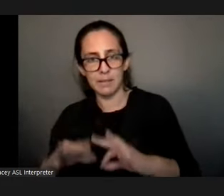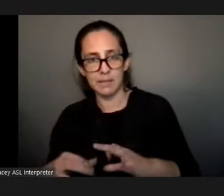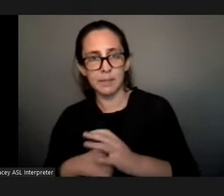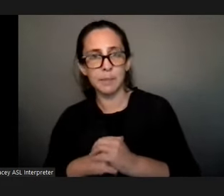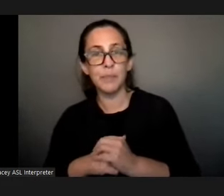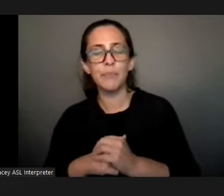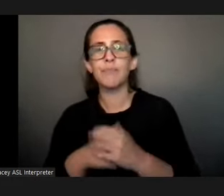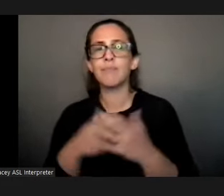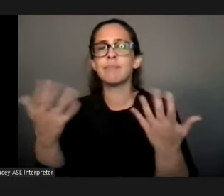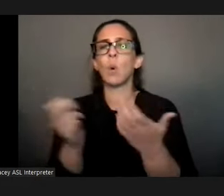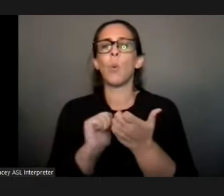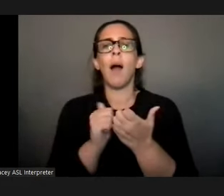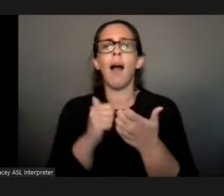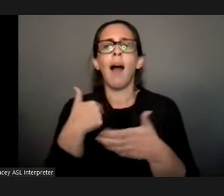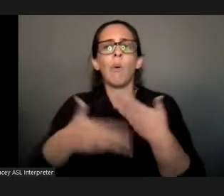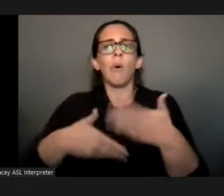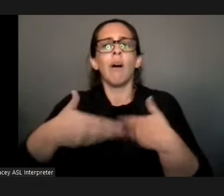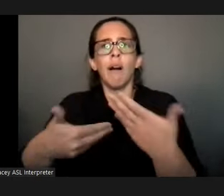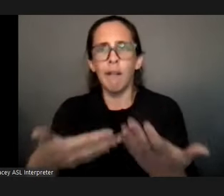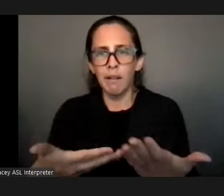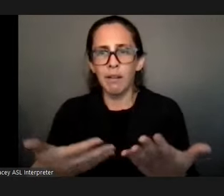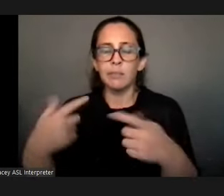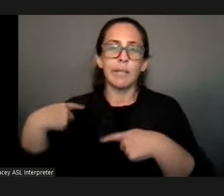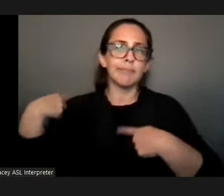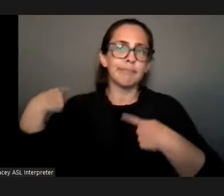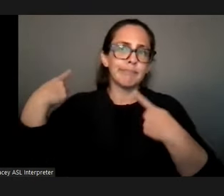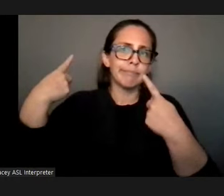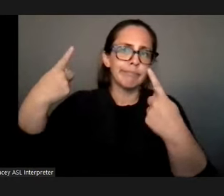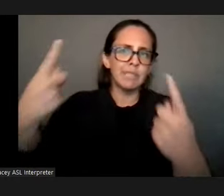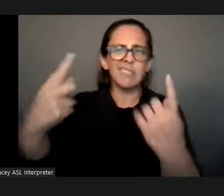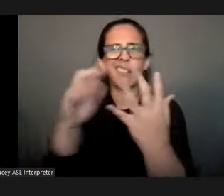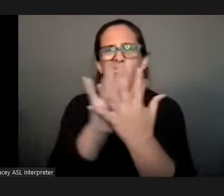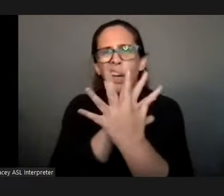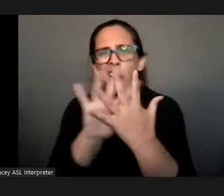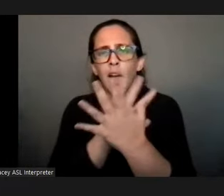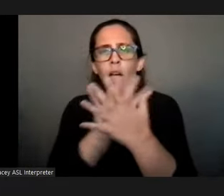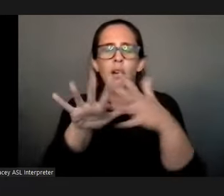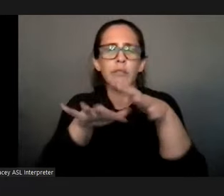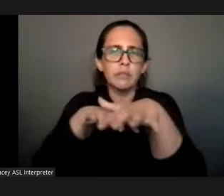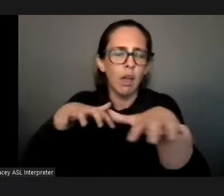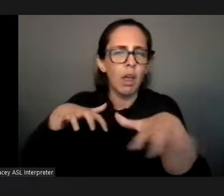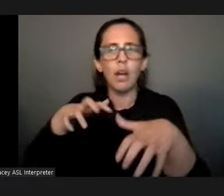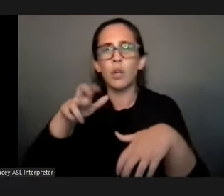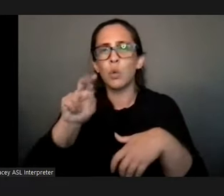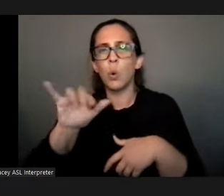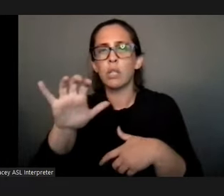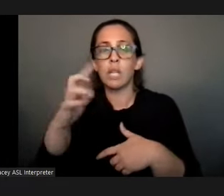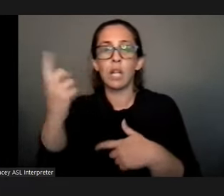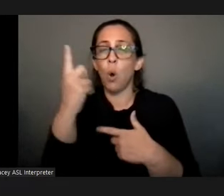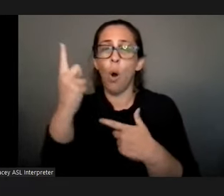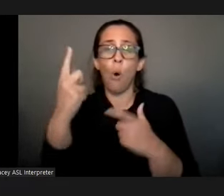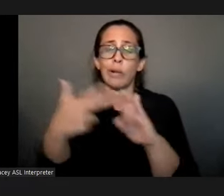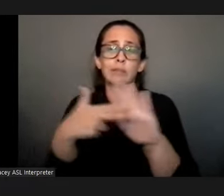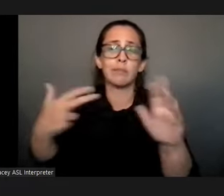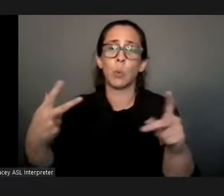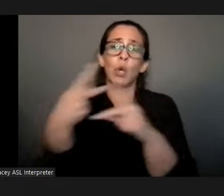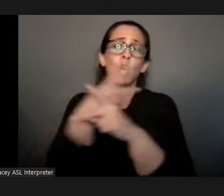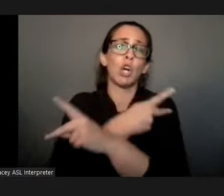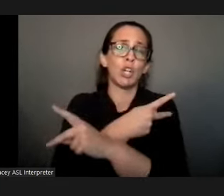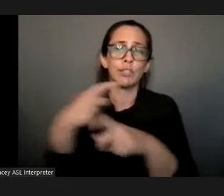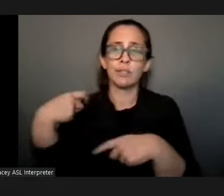So how did we get here? There's been a decade of congestion. Congestion in New York City has consistently ranked among the worst in the United